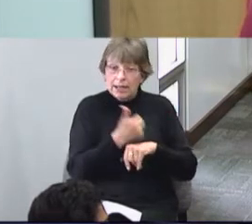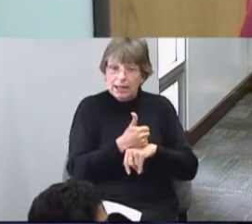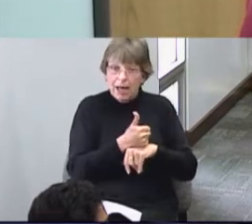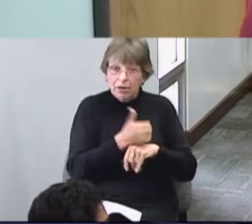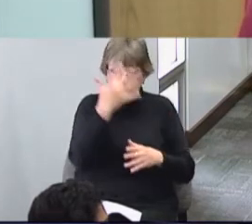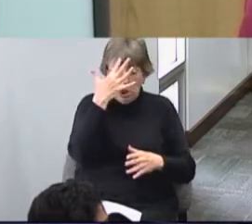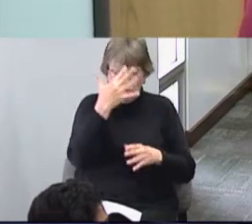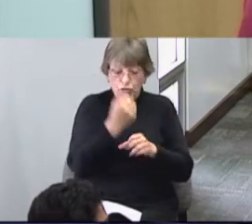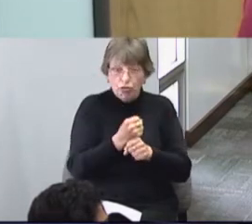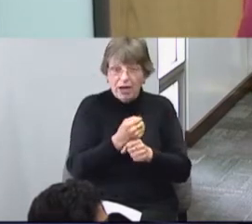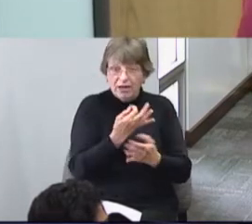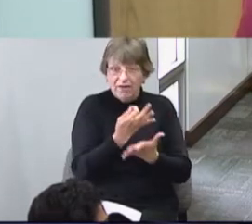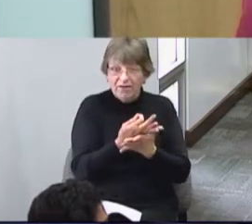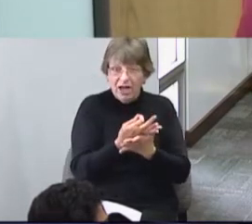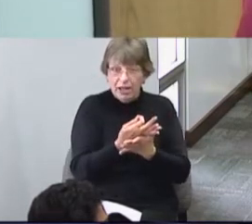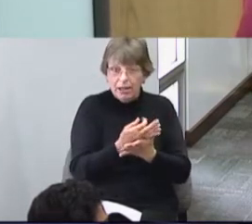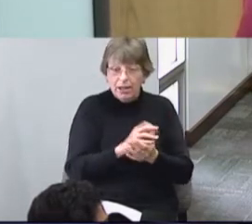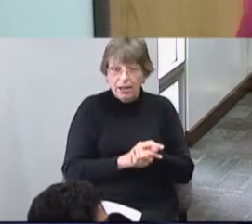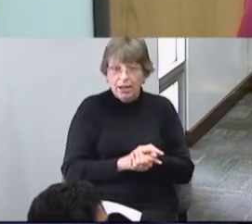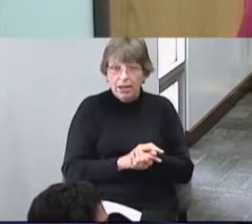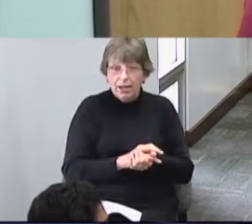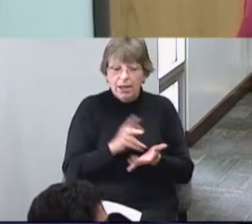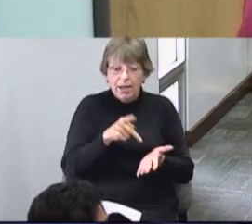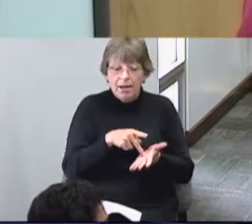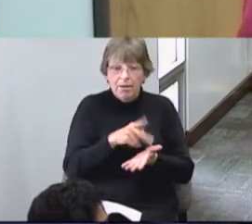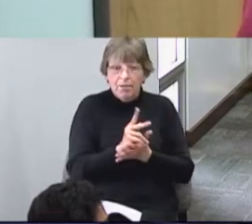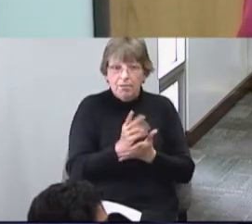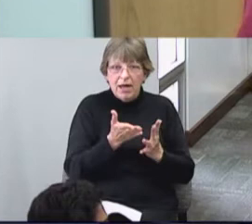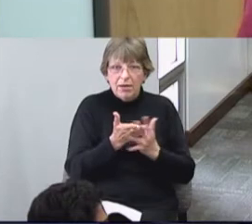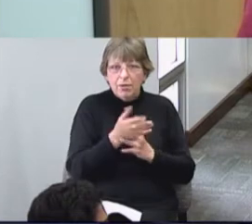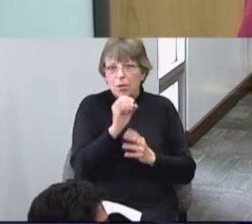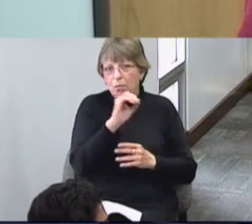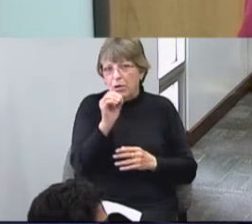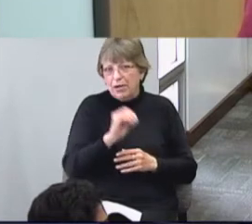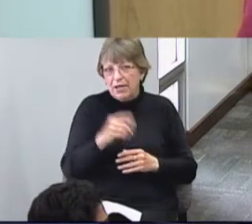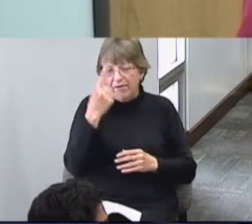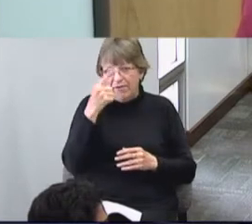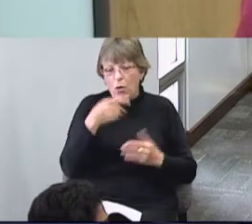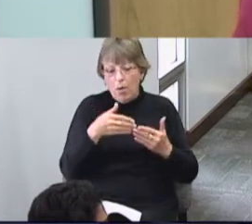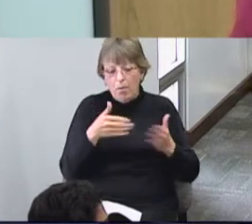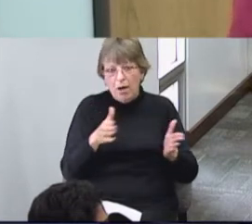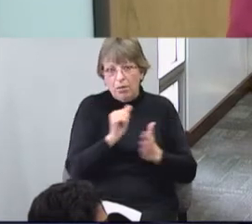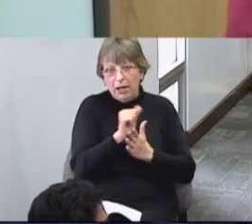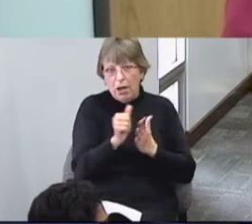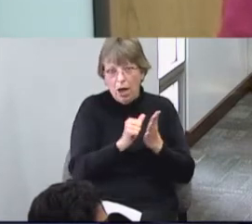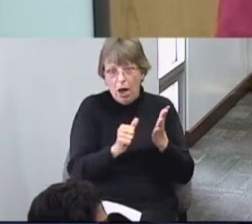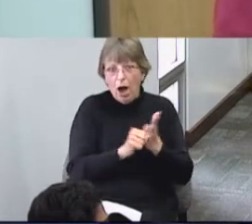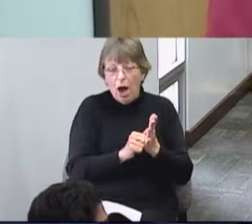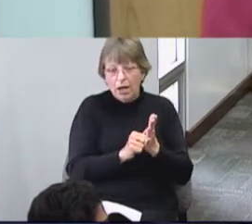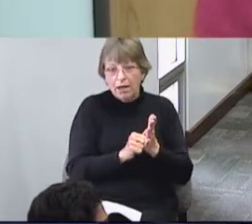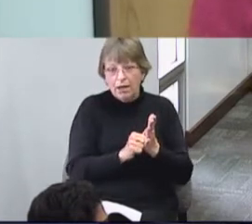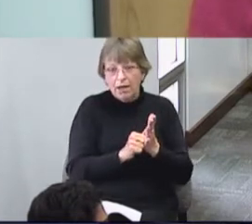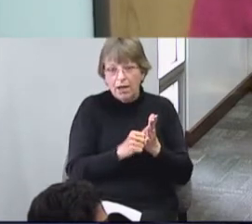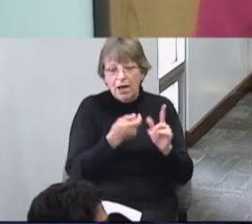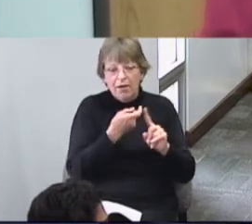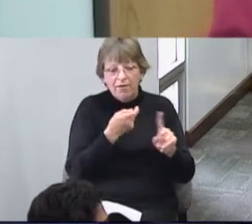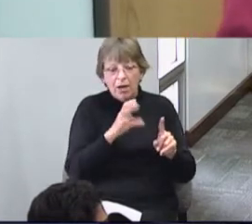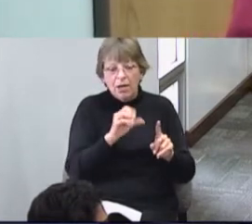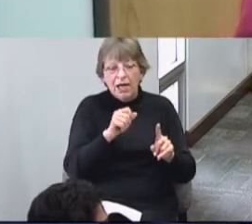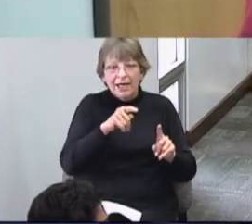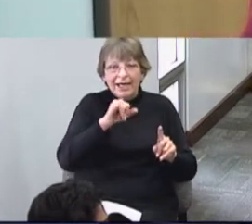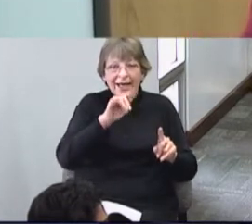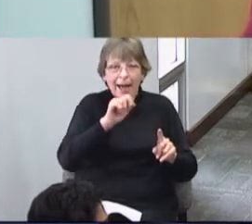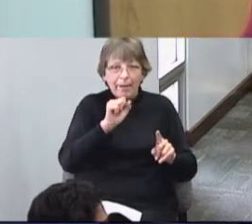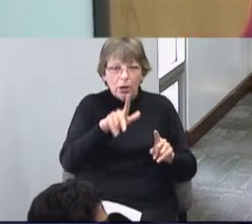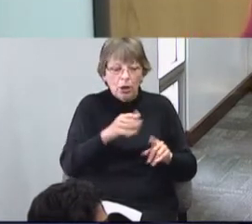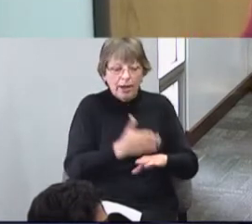trust fund to be funded through a % for public art allocation from eligible capital improvement projects.